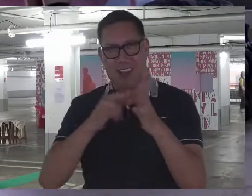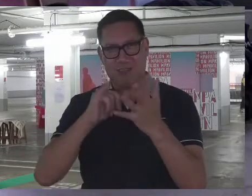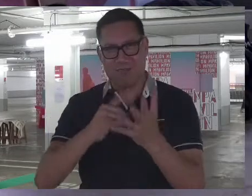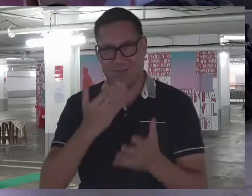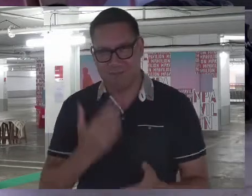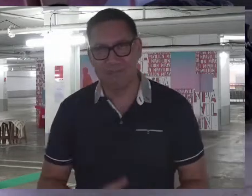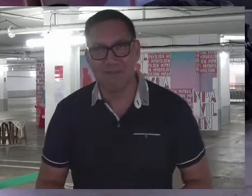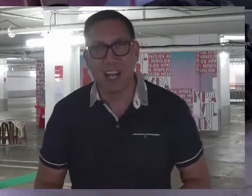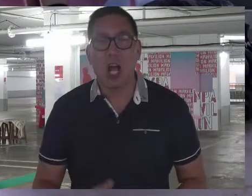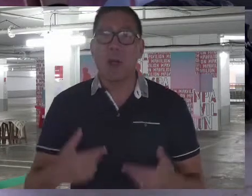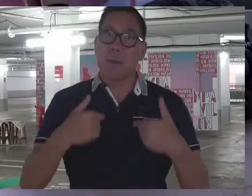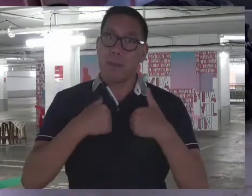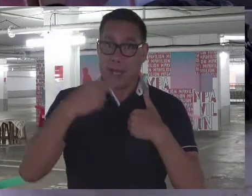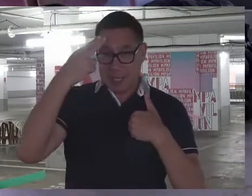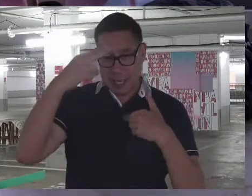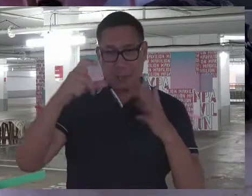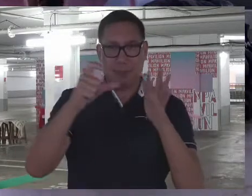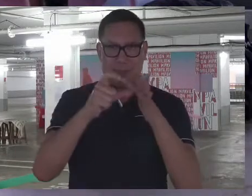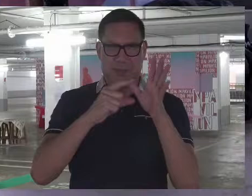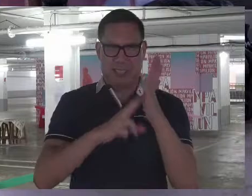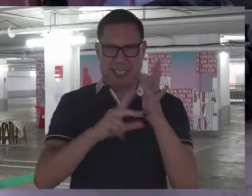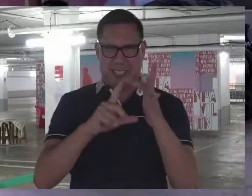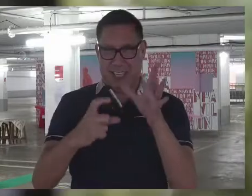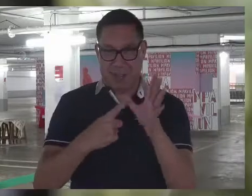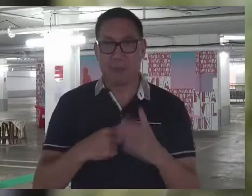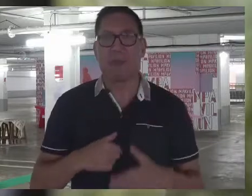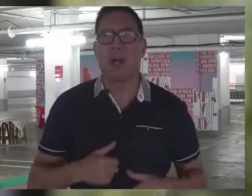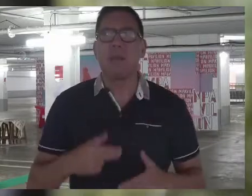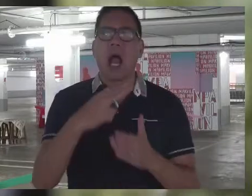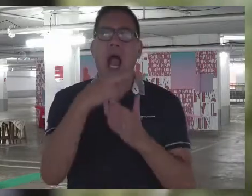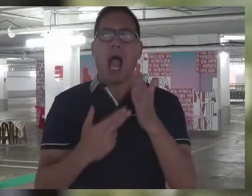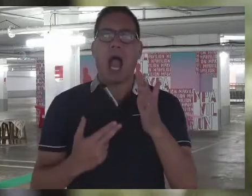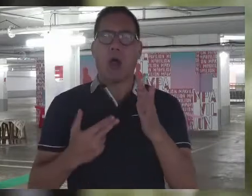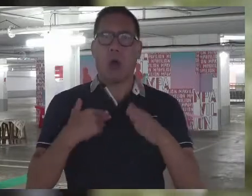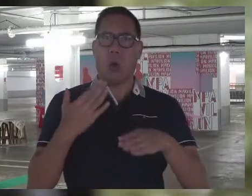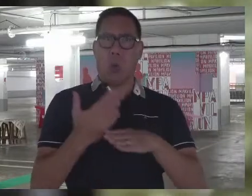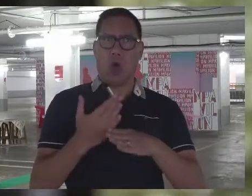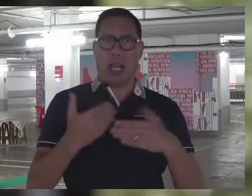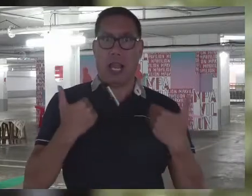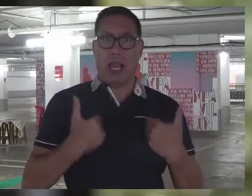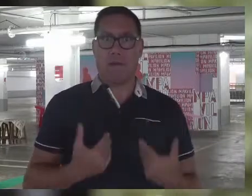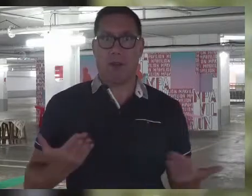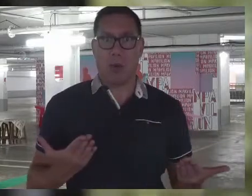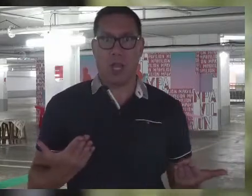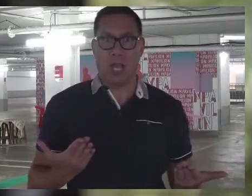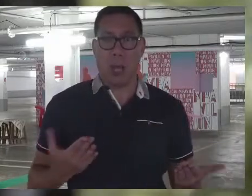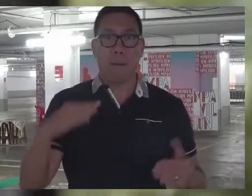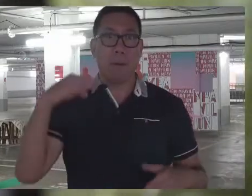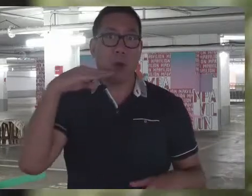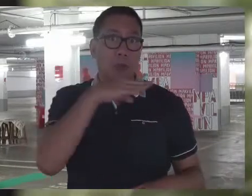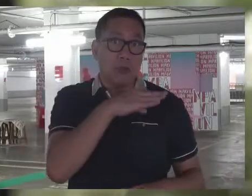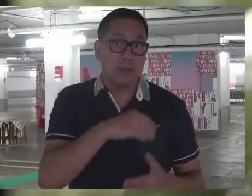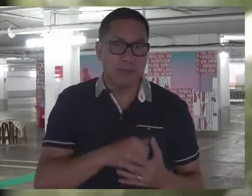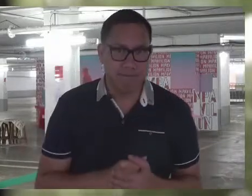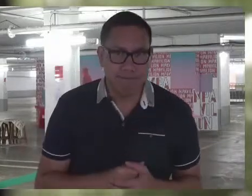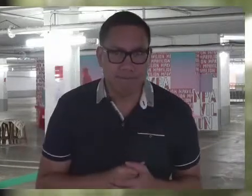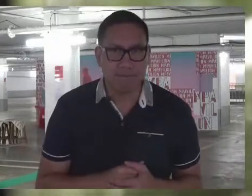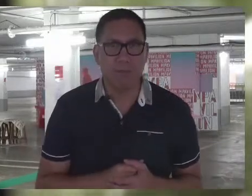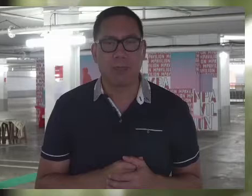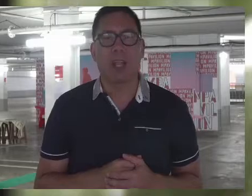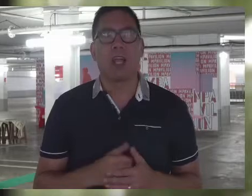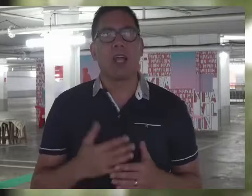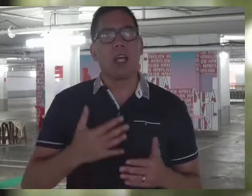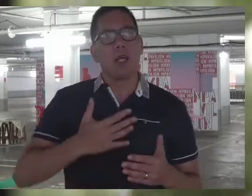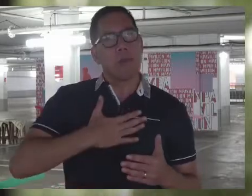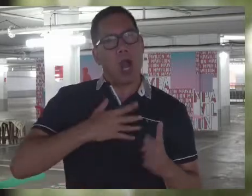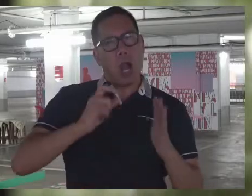My name's Danica, and I'm an artist that lives and works in Naarm, Melbourne. And